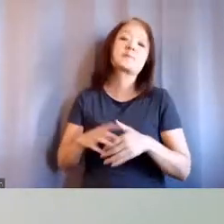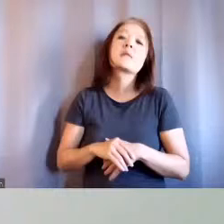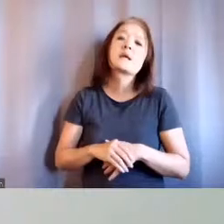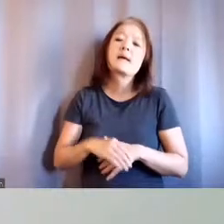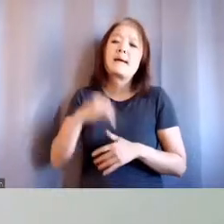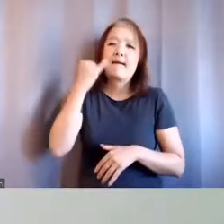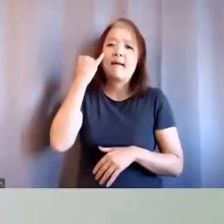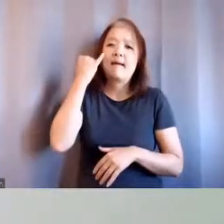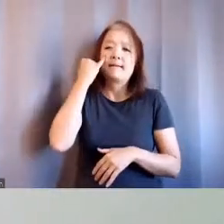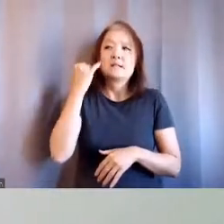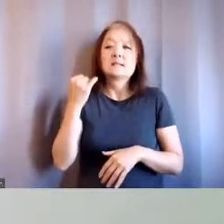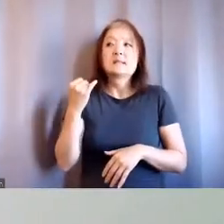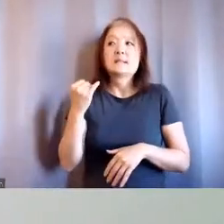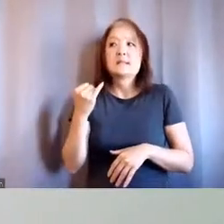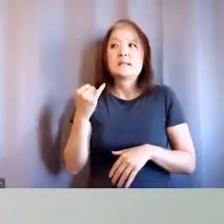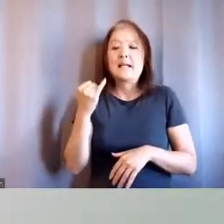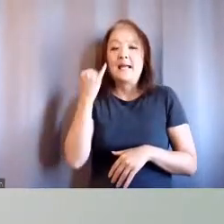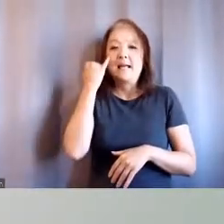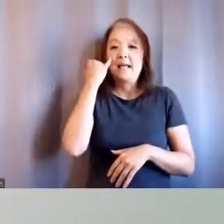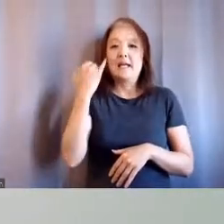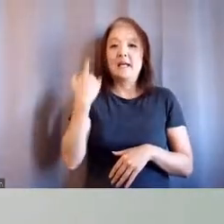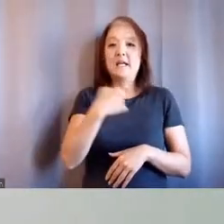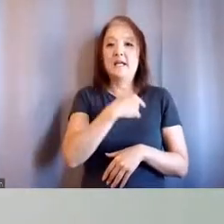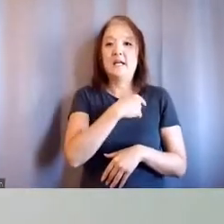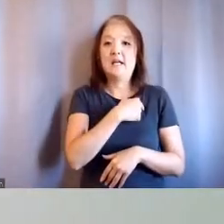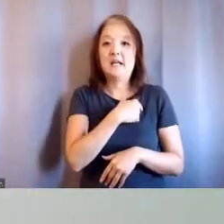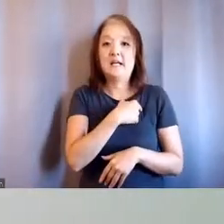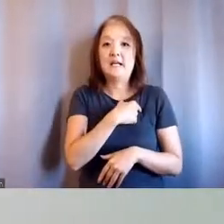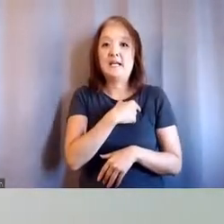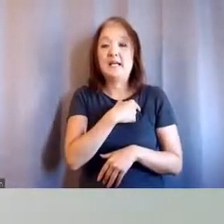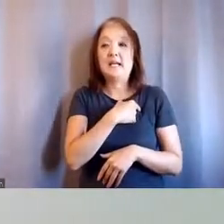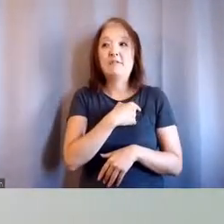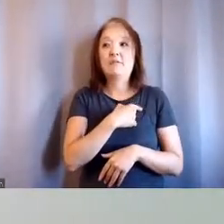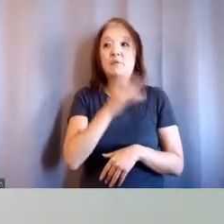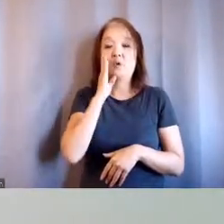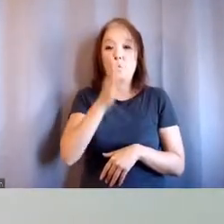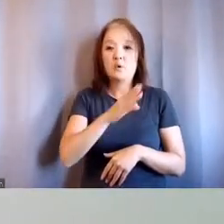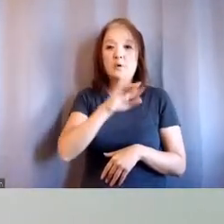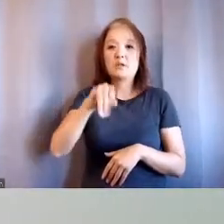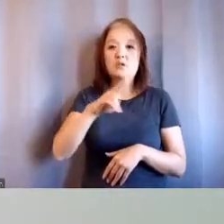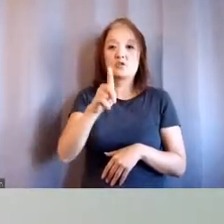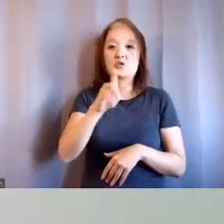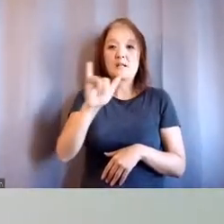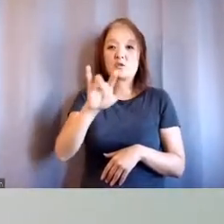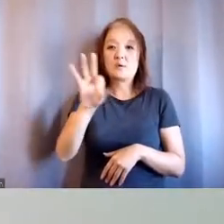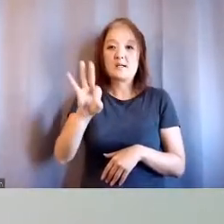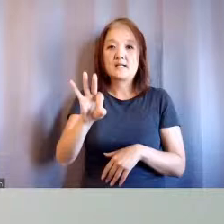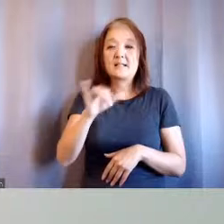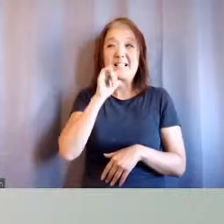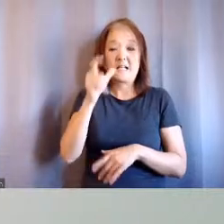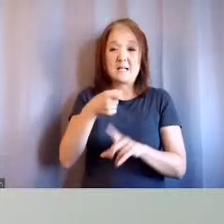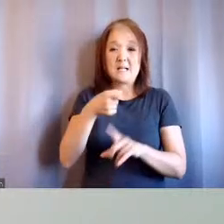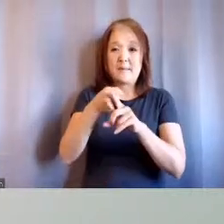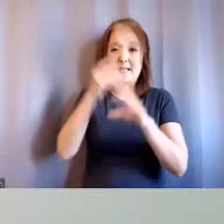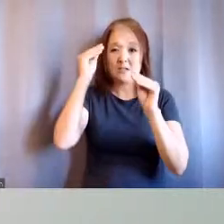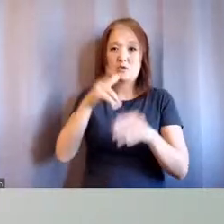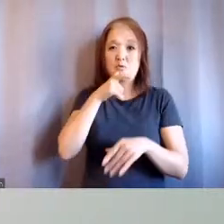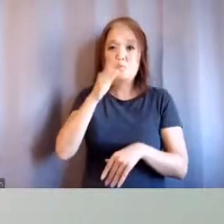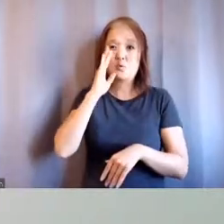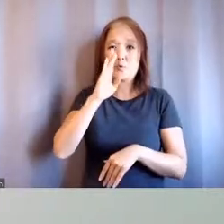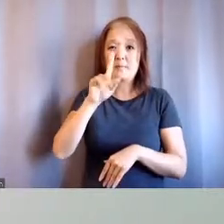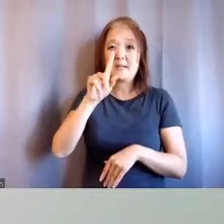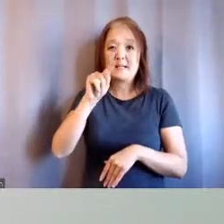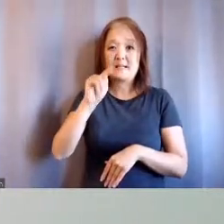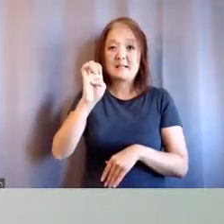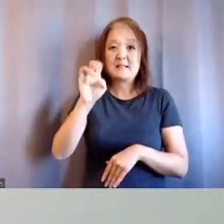if we're not moving back from July 29th, that will not impact a teacher who will be tenured on the first day